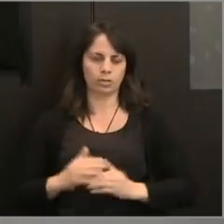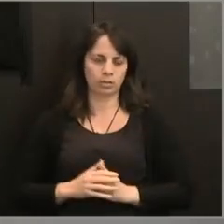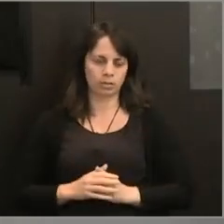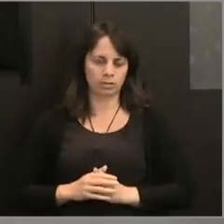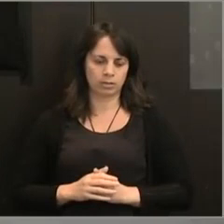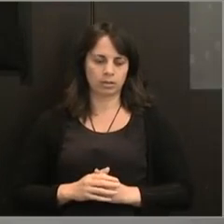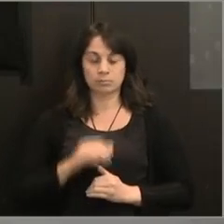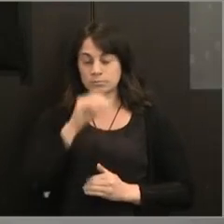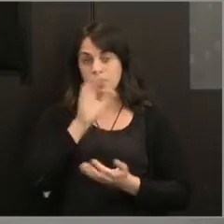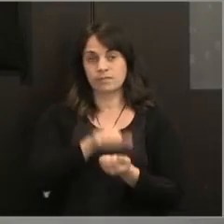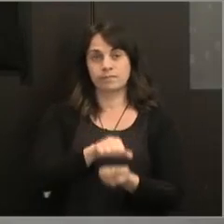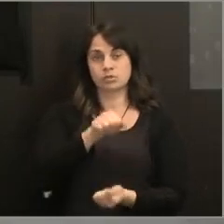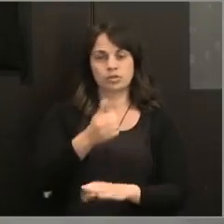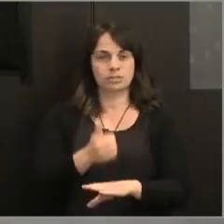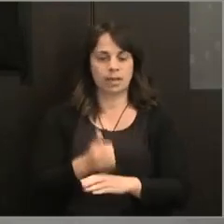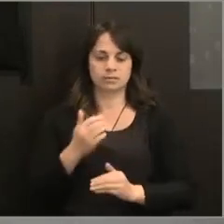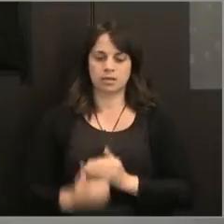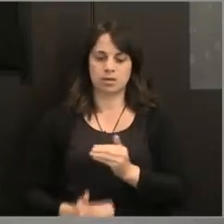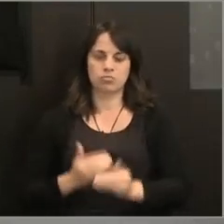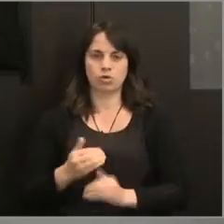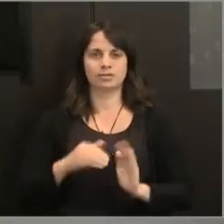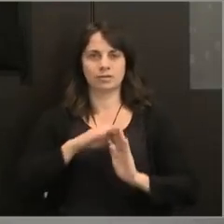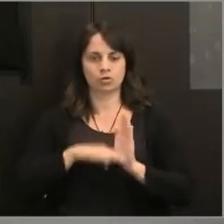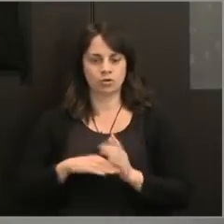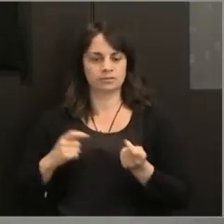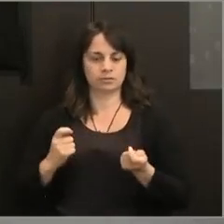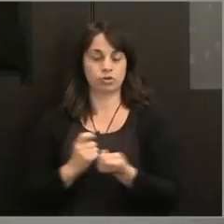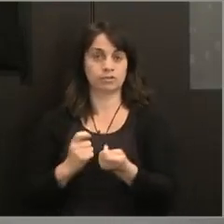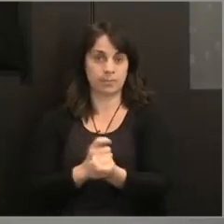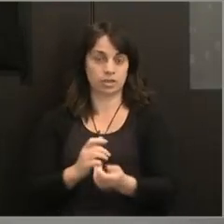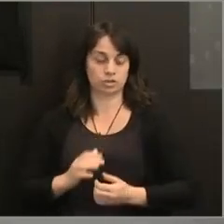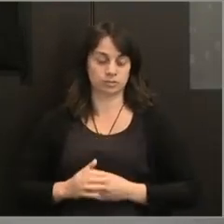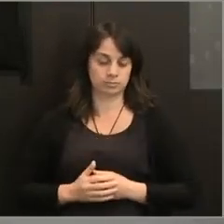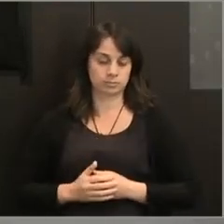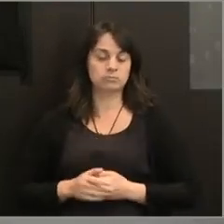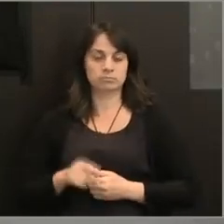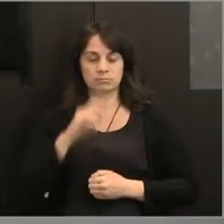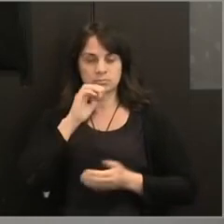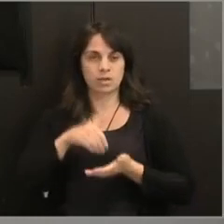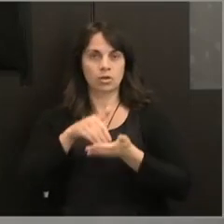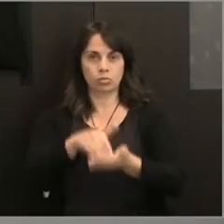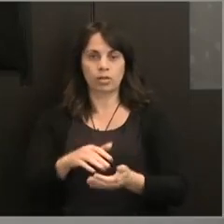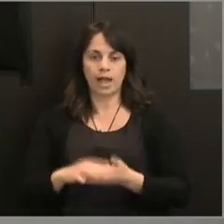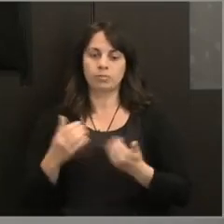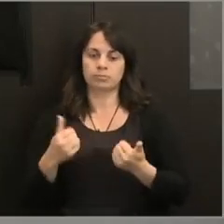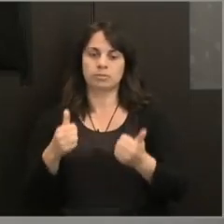Whereas a tiriti-based process of constitutional transformation will help deliver that, I